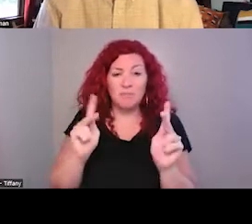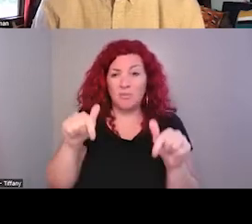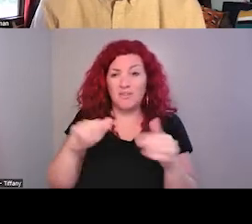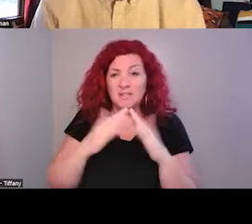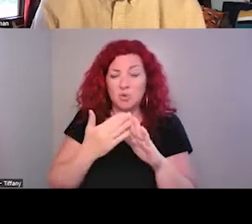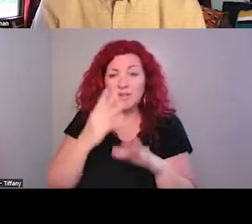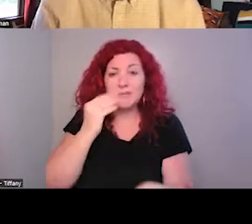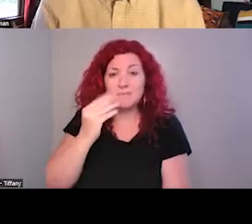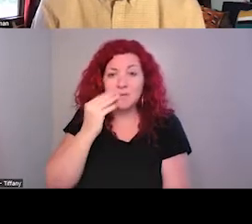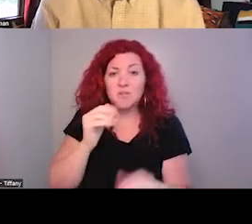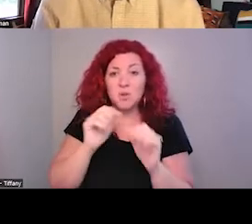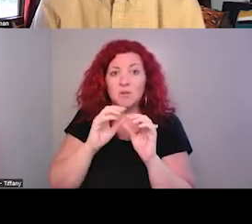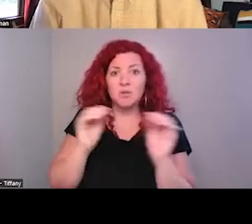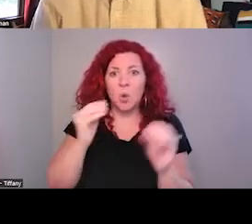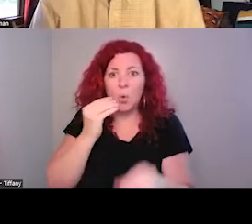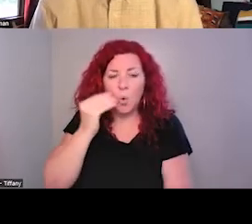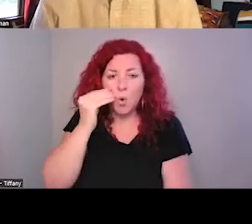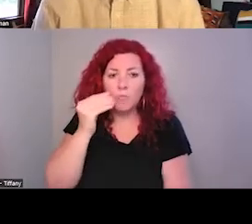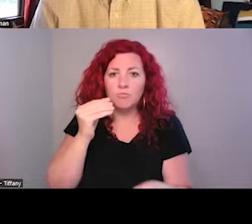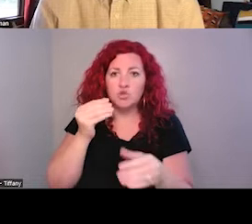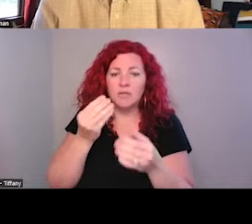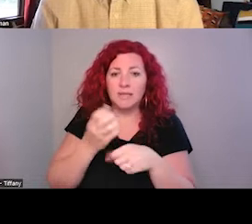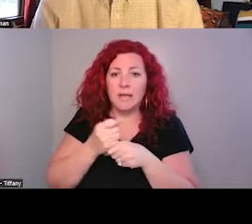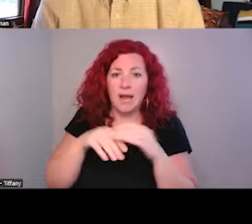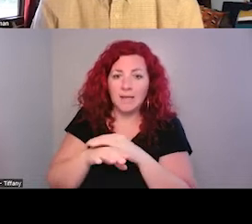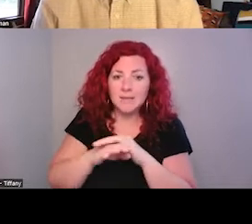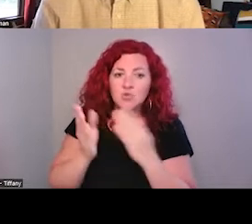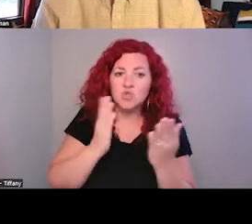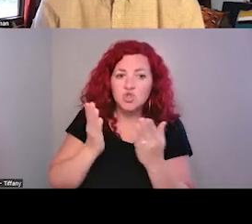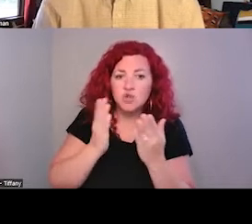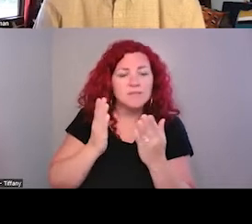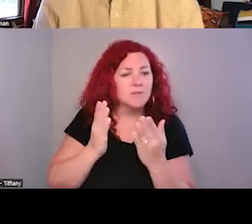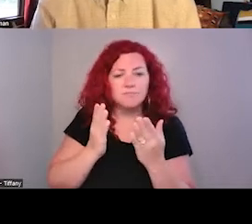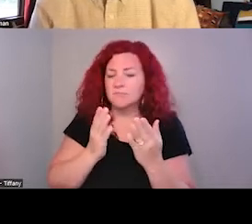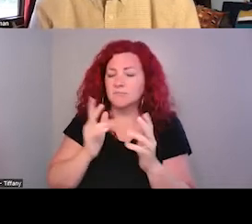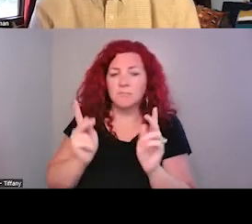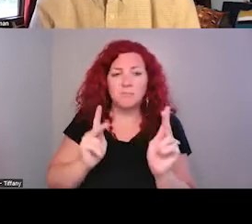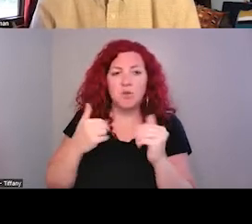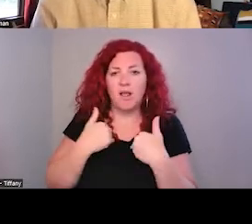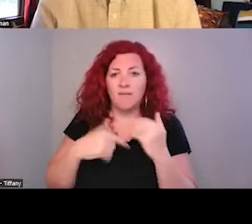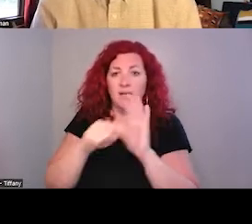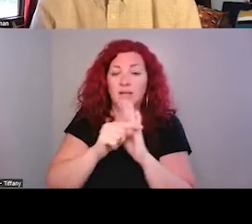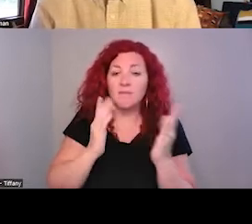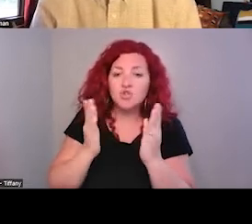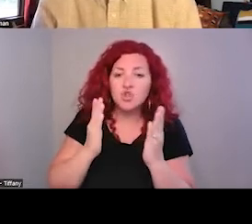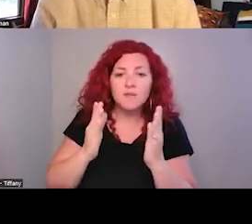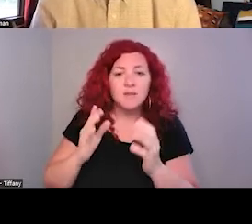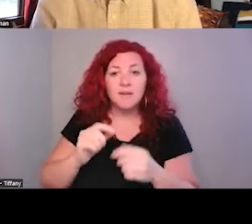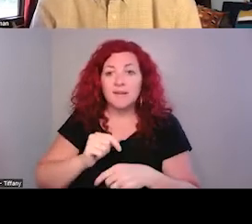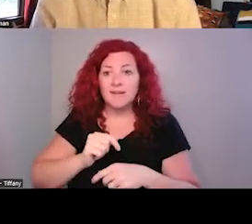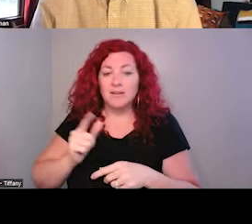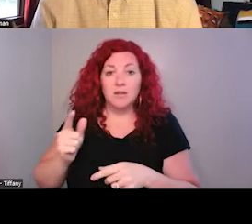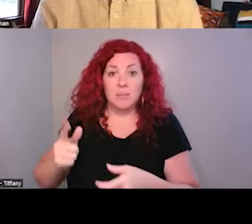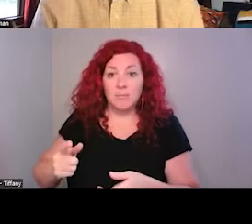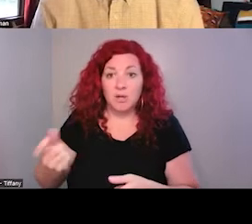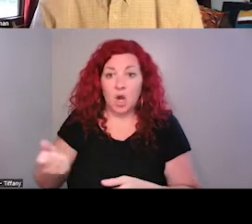to actually enter into any kind of services, given that often people have had really negative experiences, they've been put on involuntary holds, they've maybe